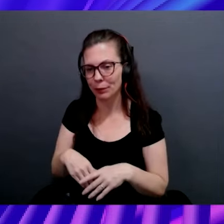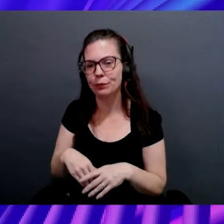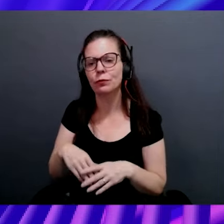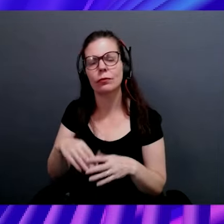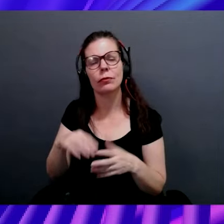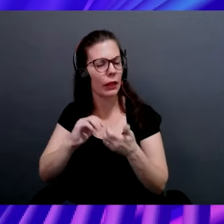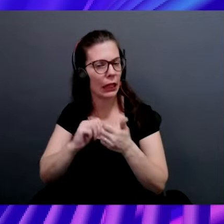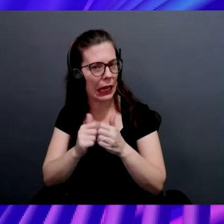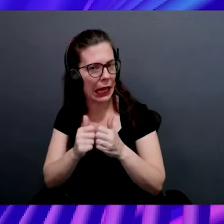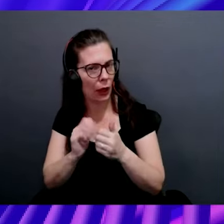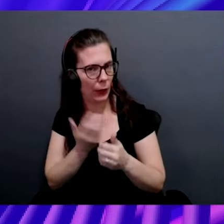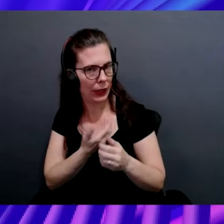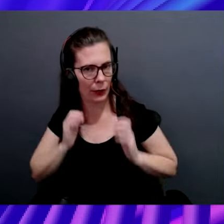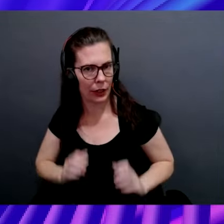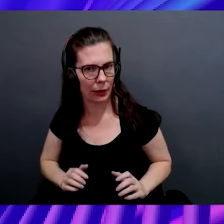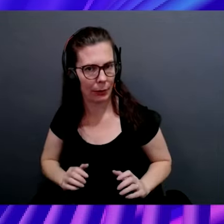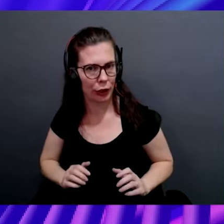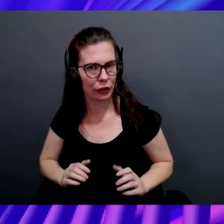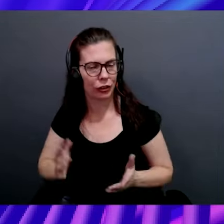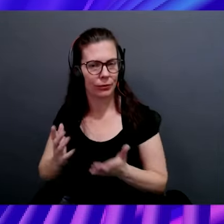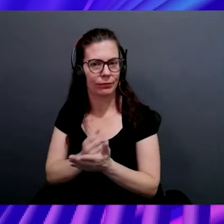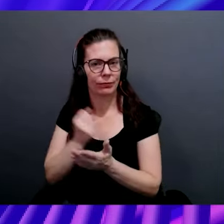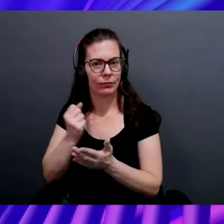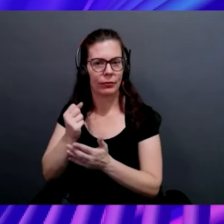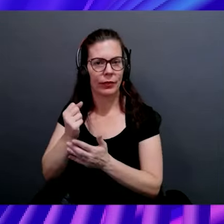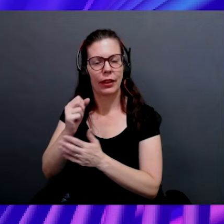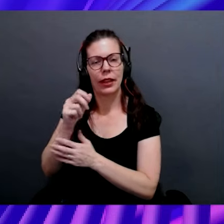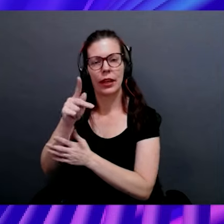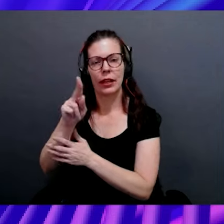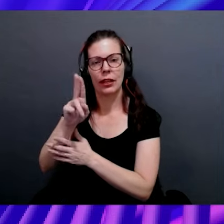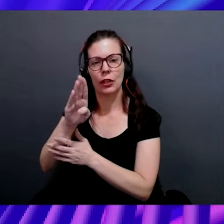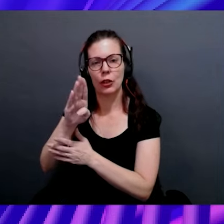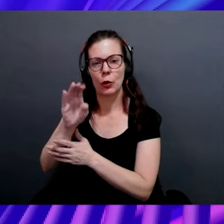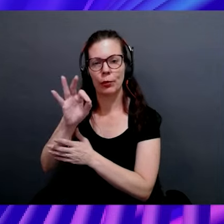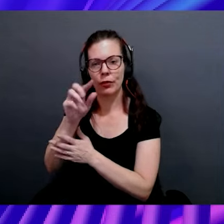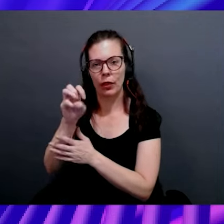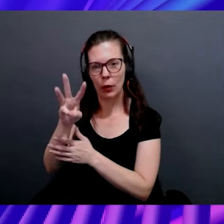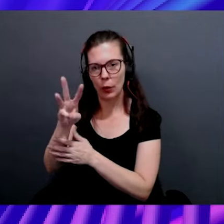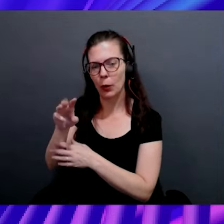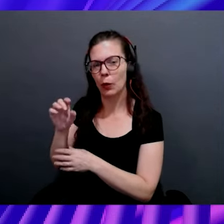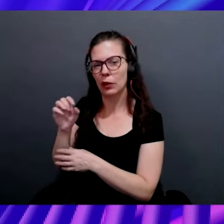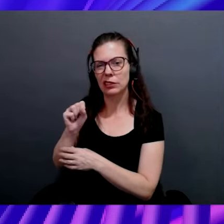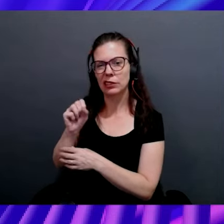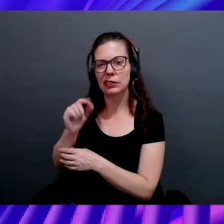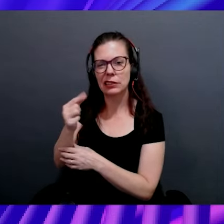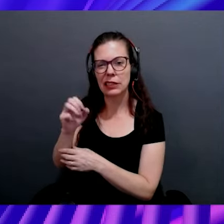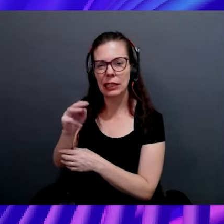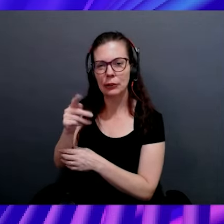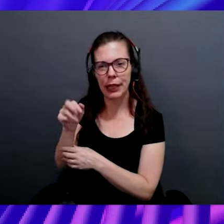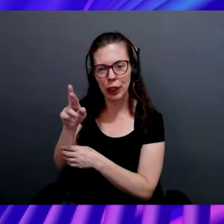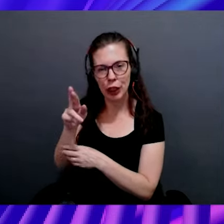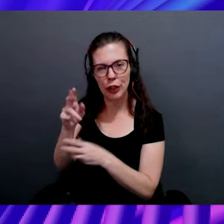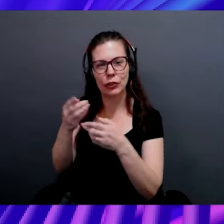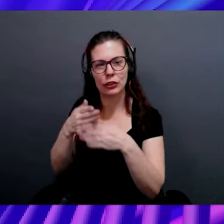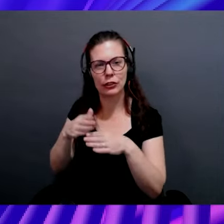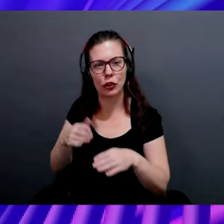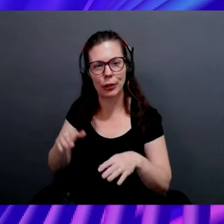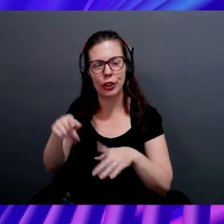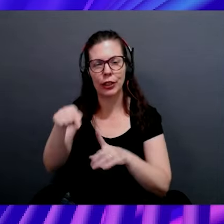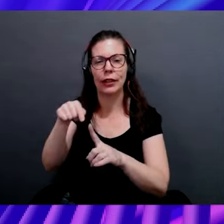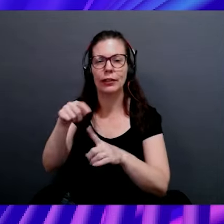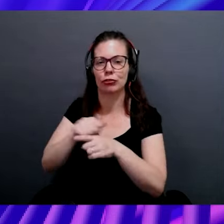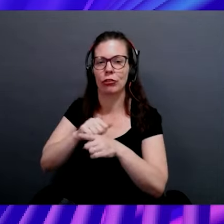our customers leverage Kubeflow and SageMaker for distributed machine learning training workloads? I know I hear